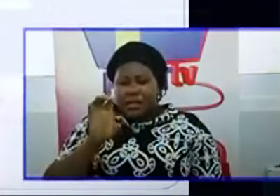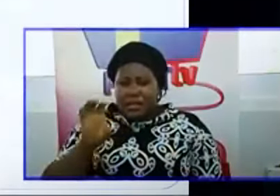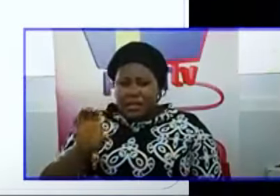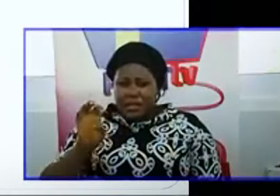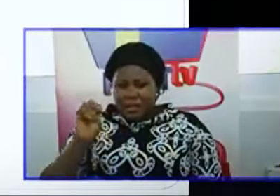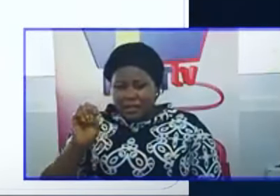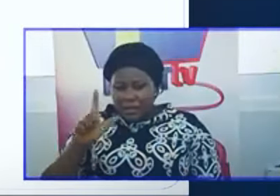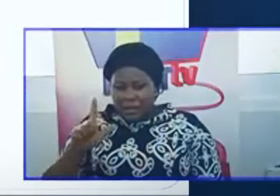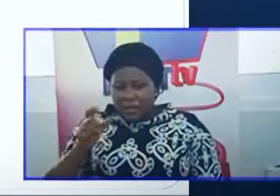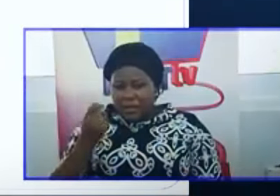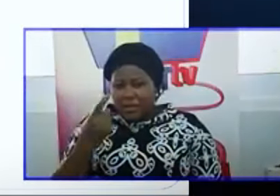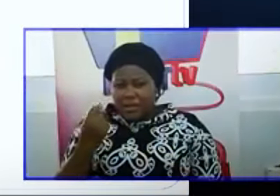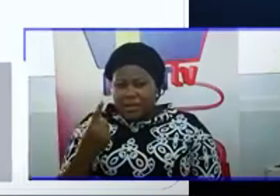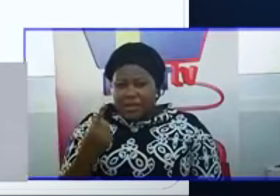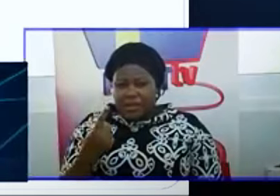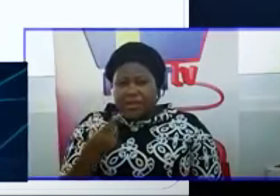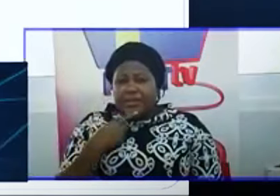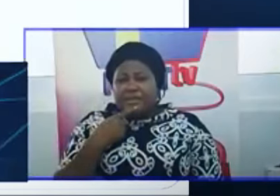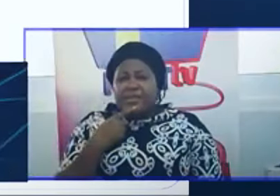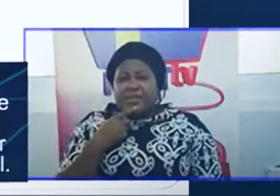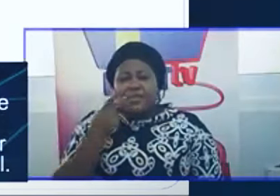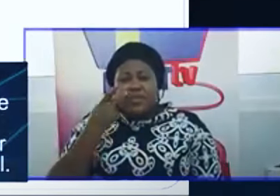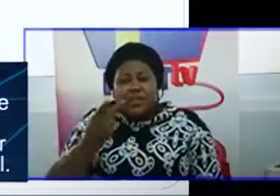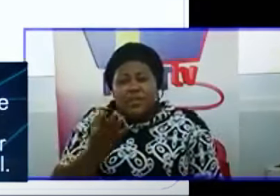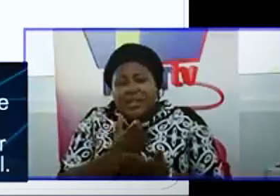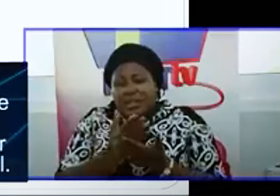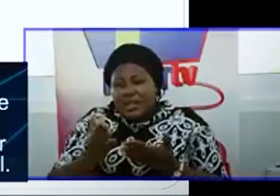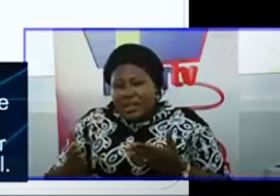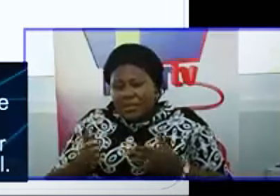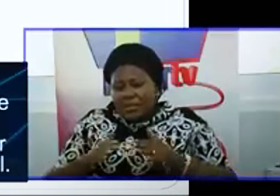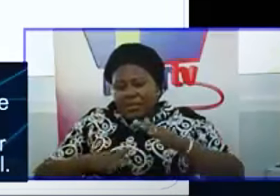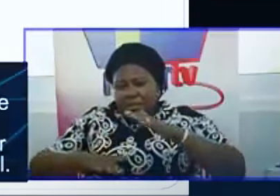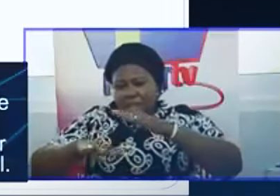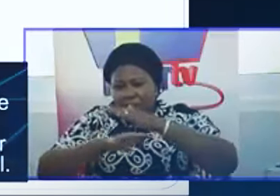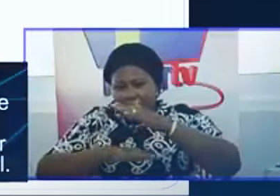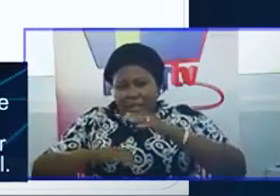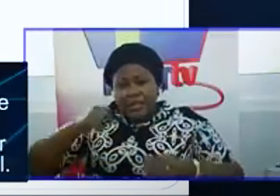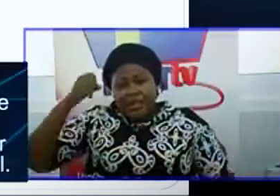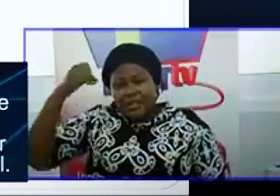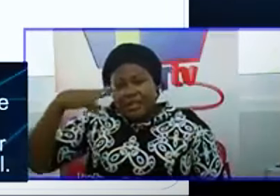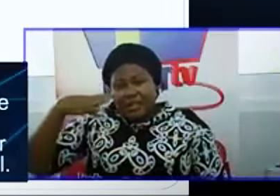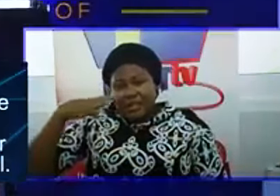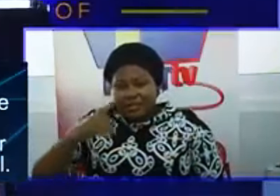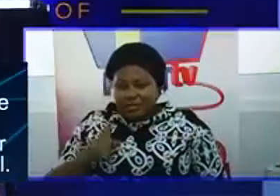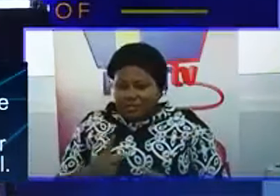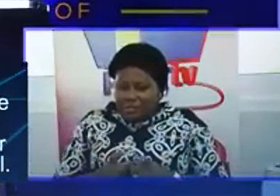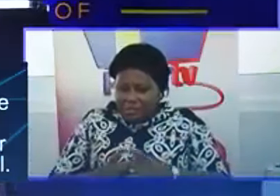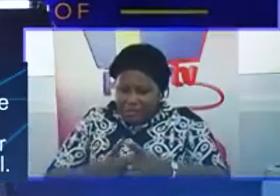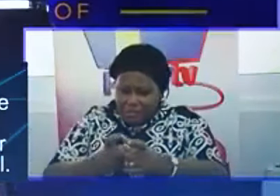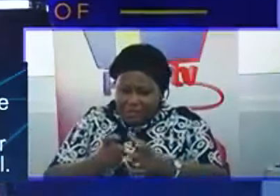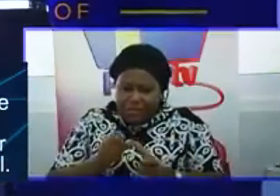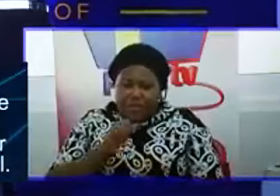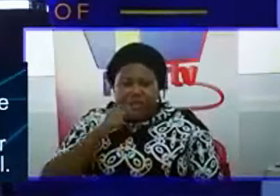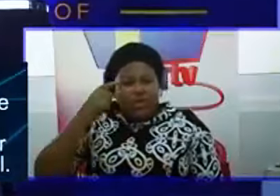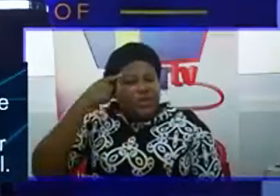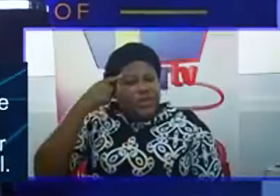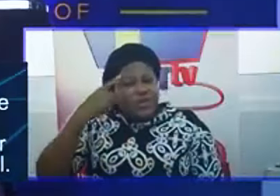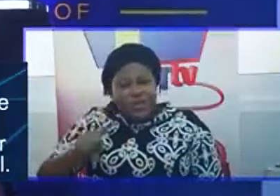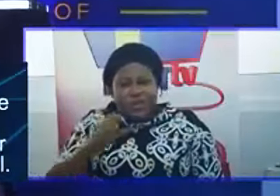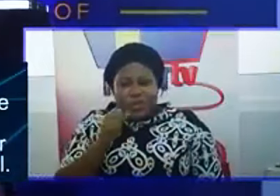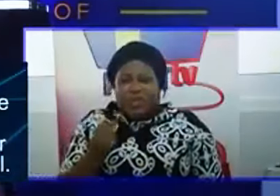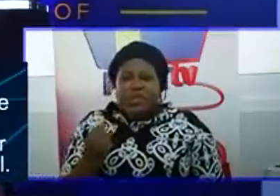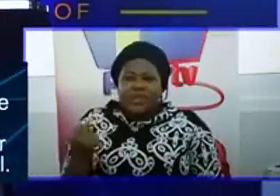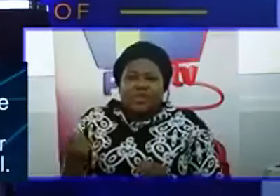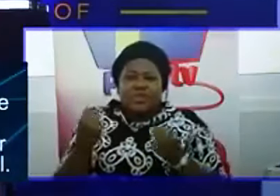11. I have seen something else under the sun. The race is not for the swift, or the battle for